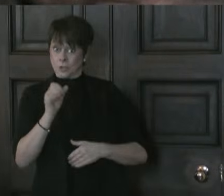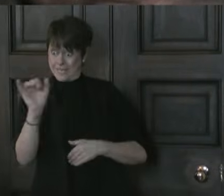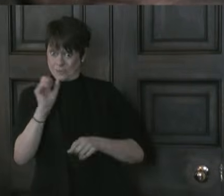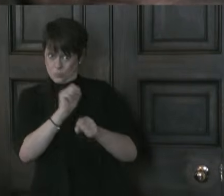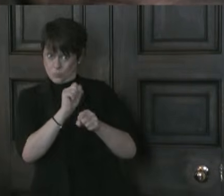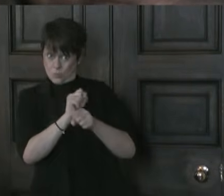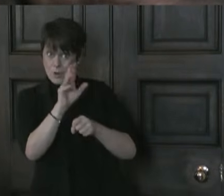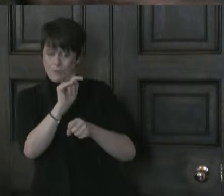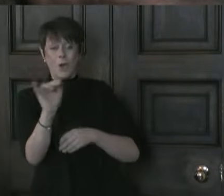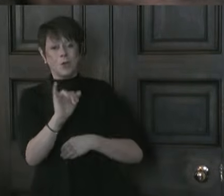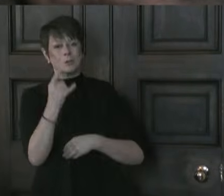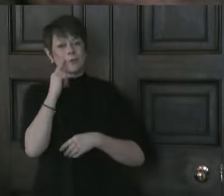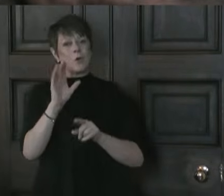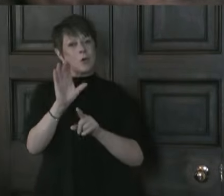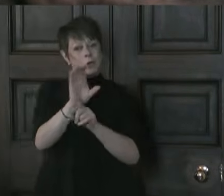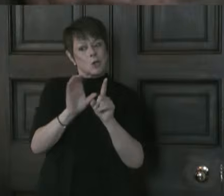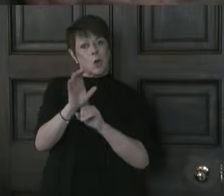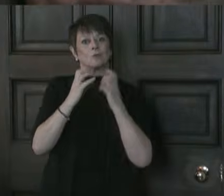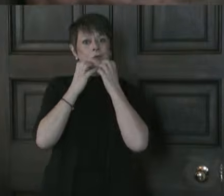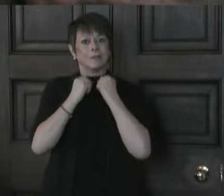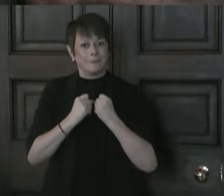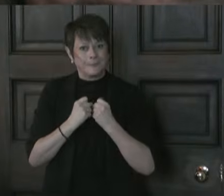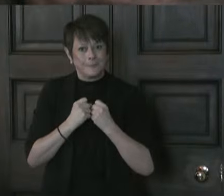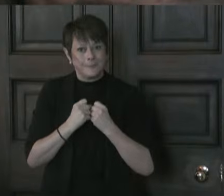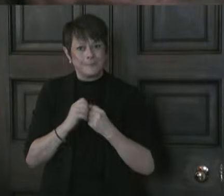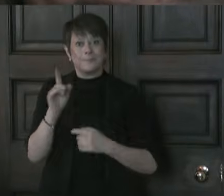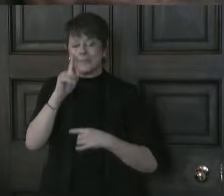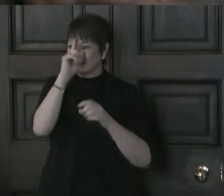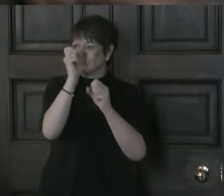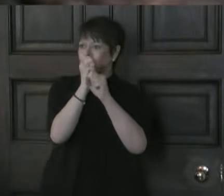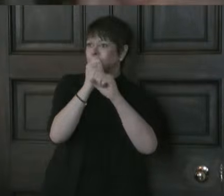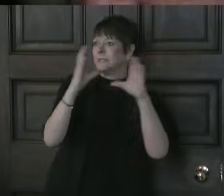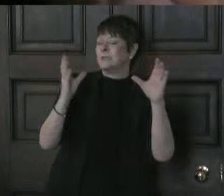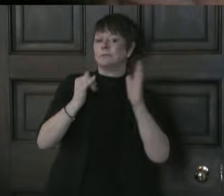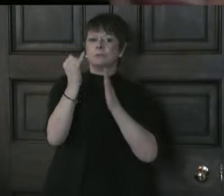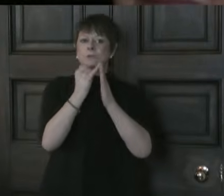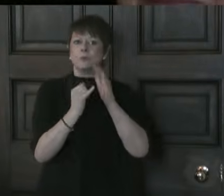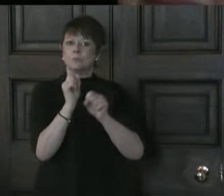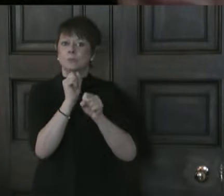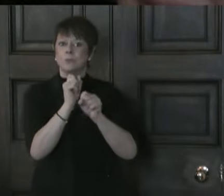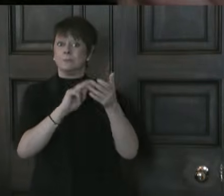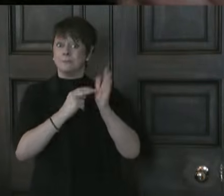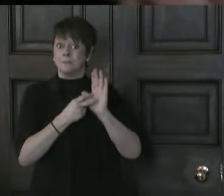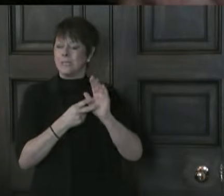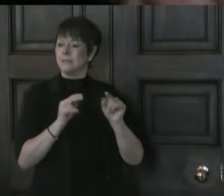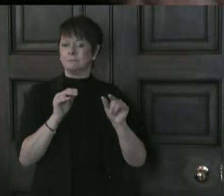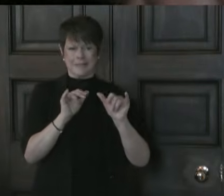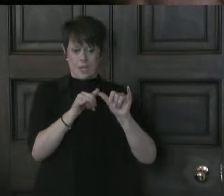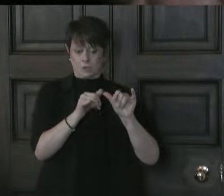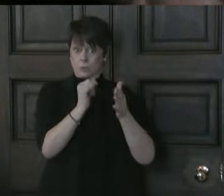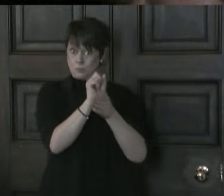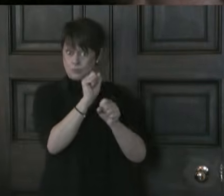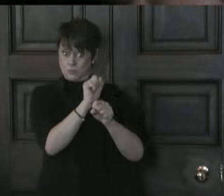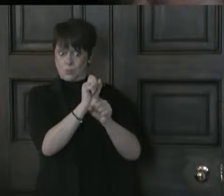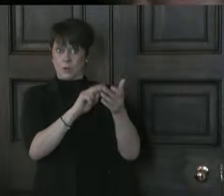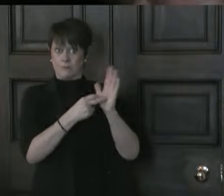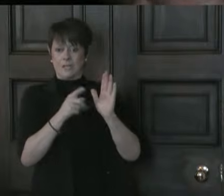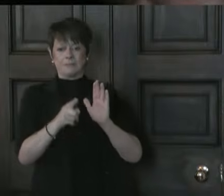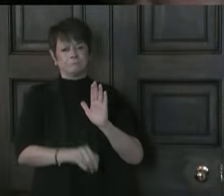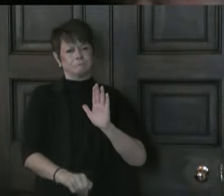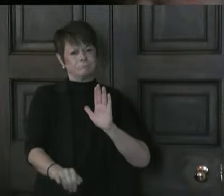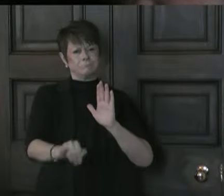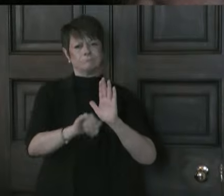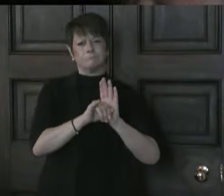and a cultural practice. Through his vision and artistry, Mr. Pratt has left an indelible mark on Newfoundland